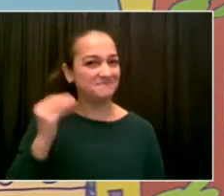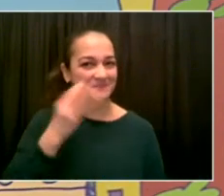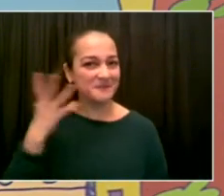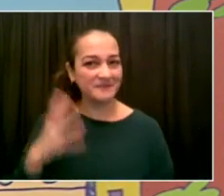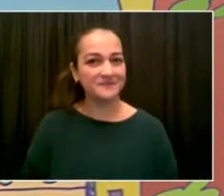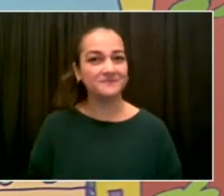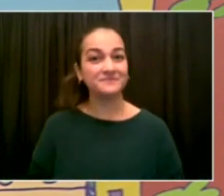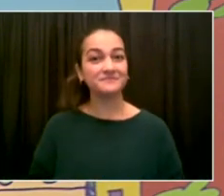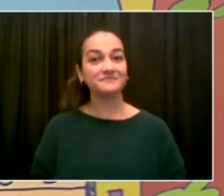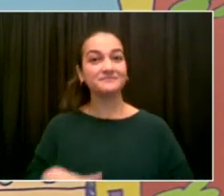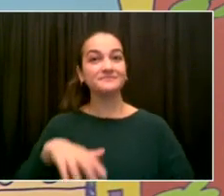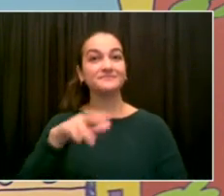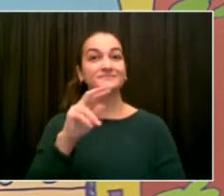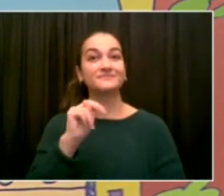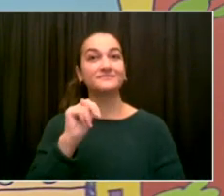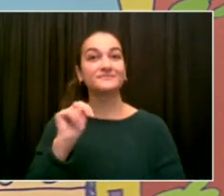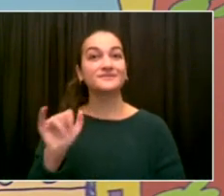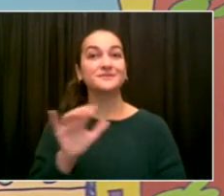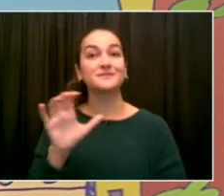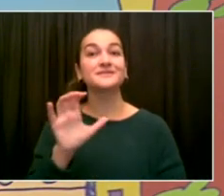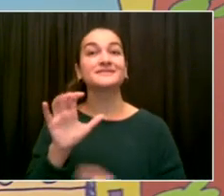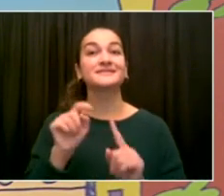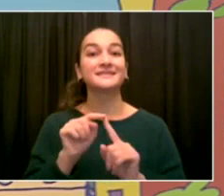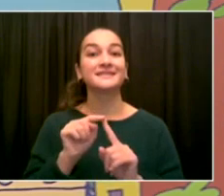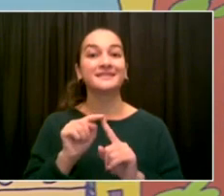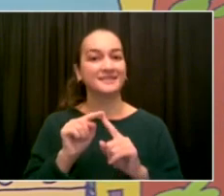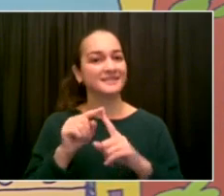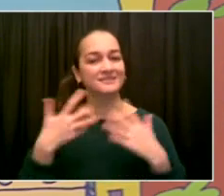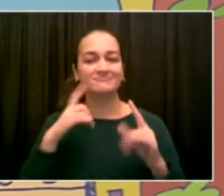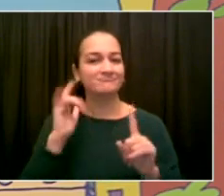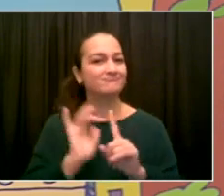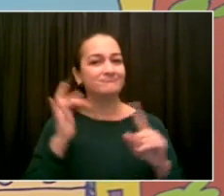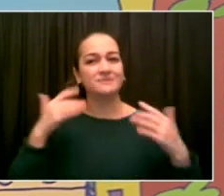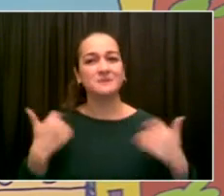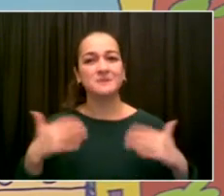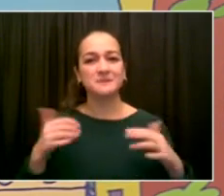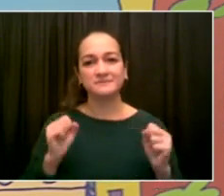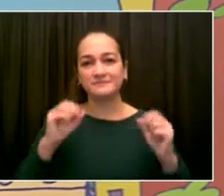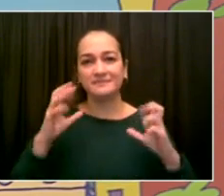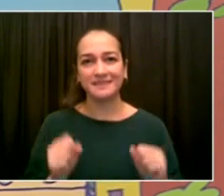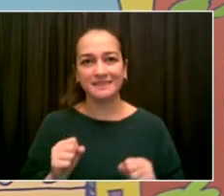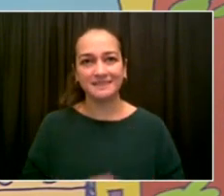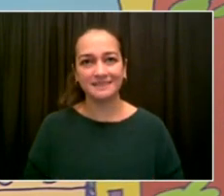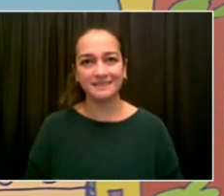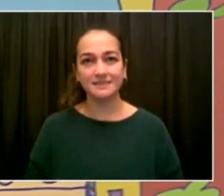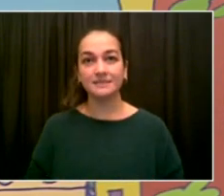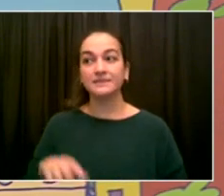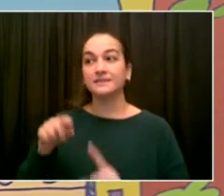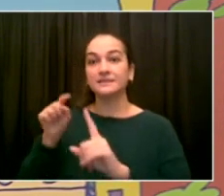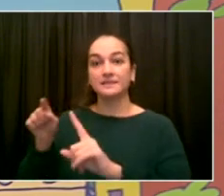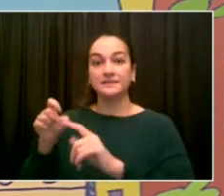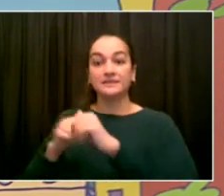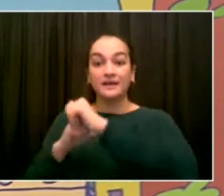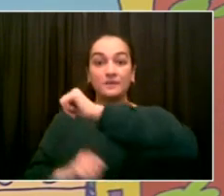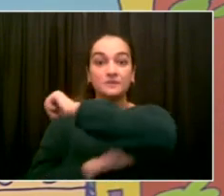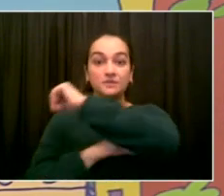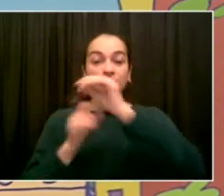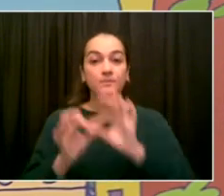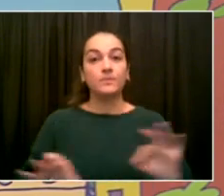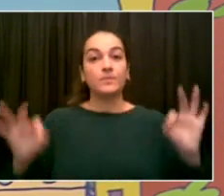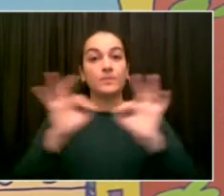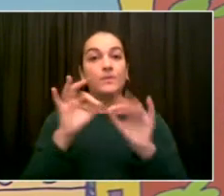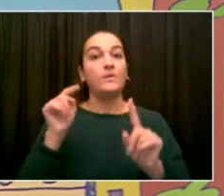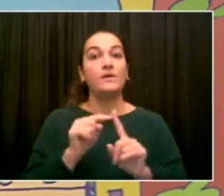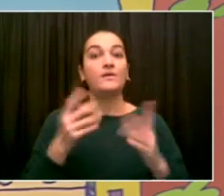make us great. Taj is an example of that. Growing up right here in our city, right here in Brooklyn, giving back every single day.